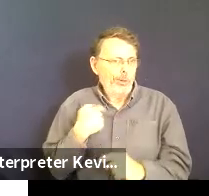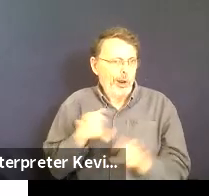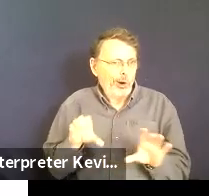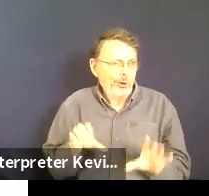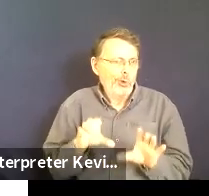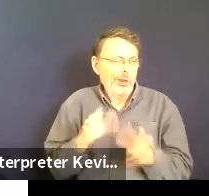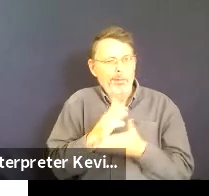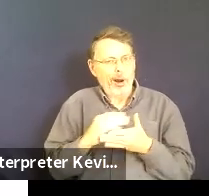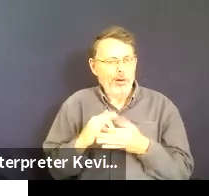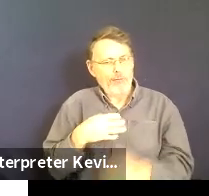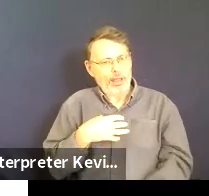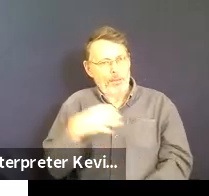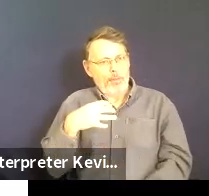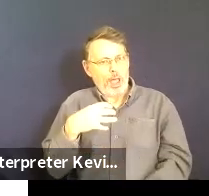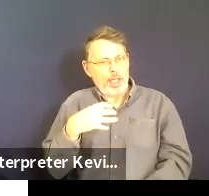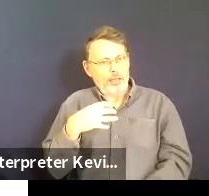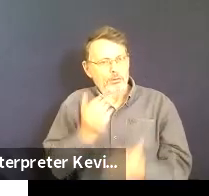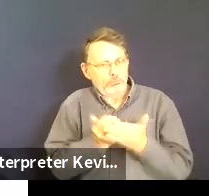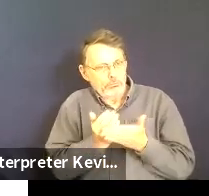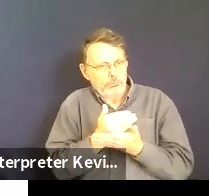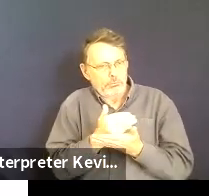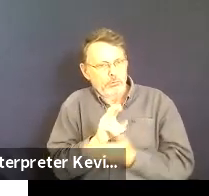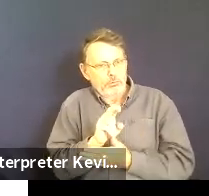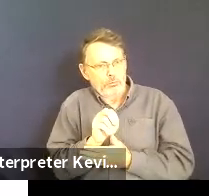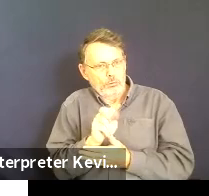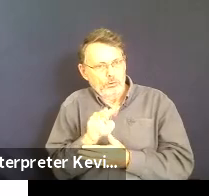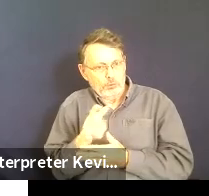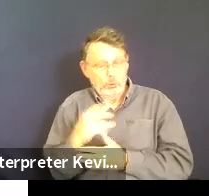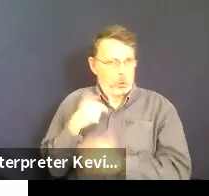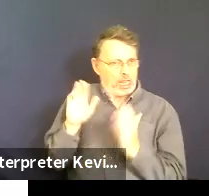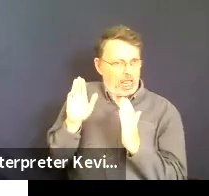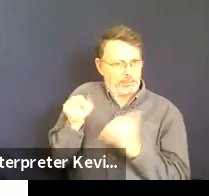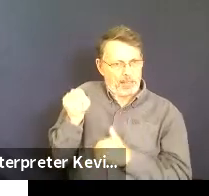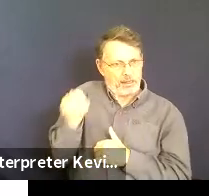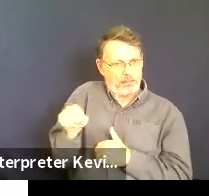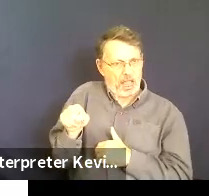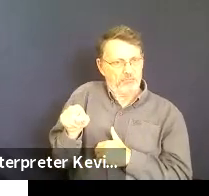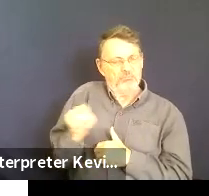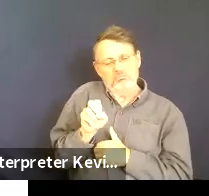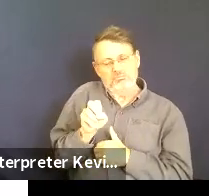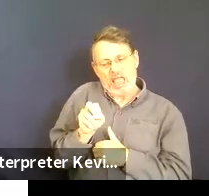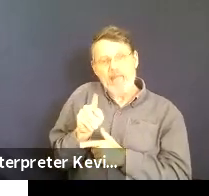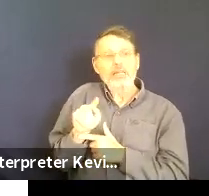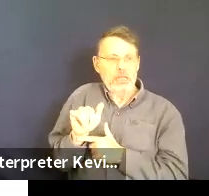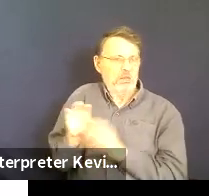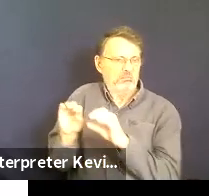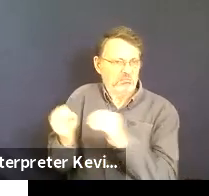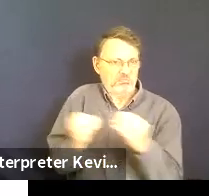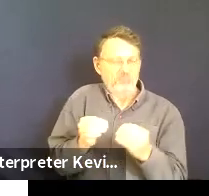of a compliance review. We expect entities to